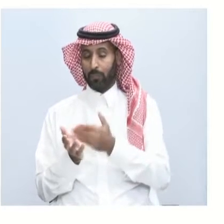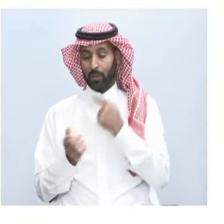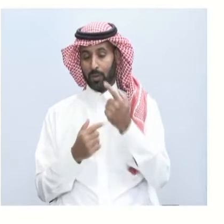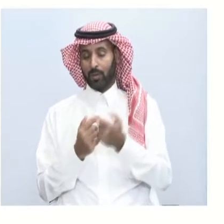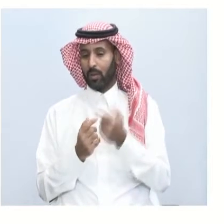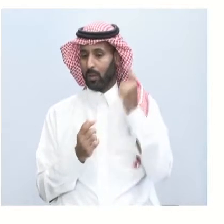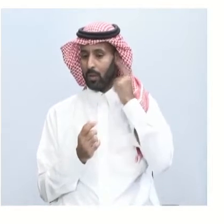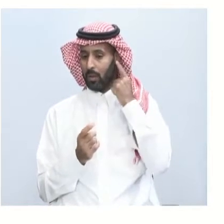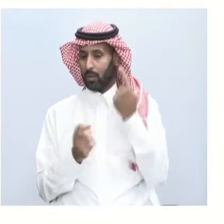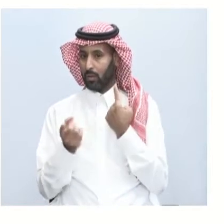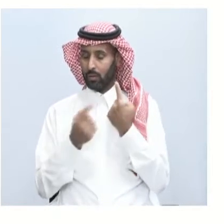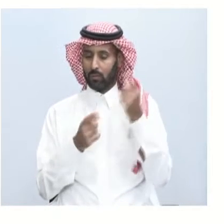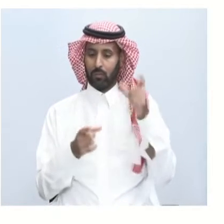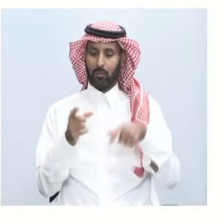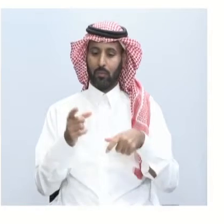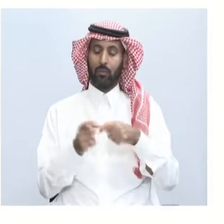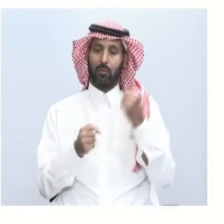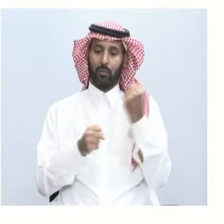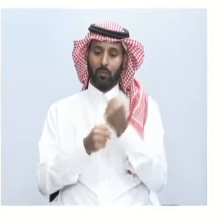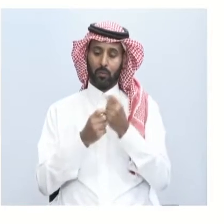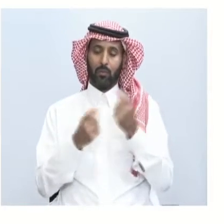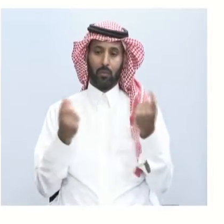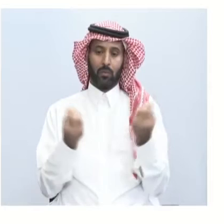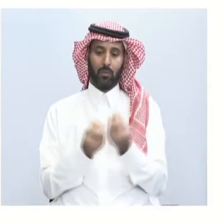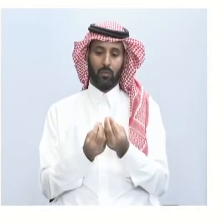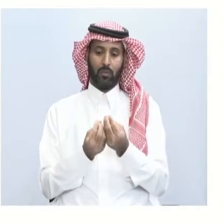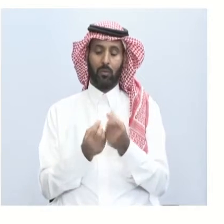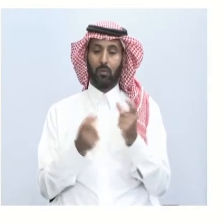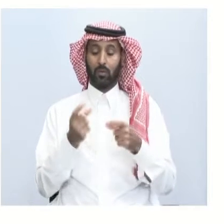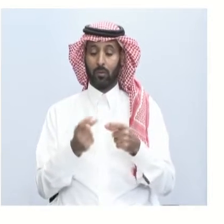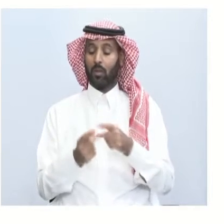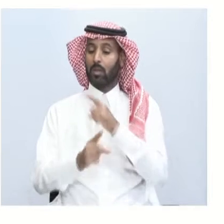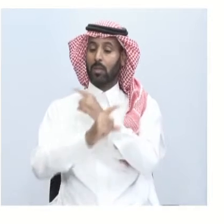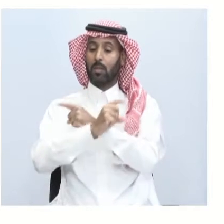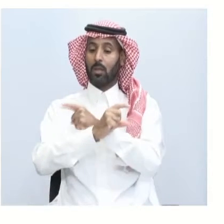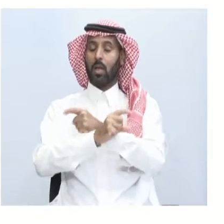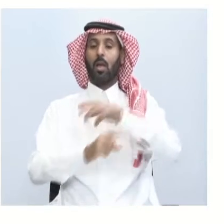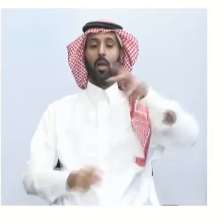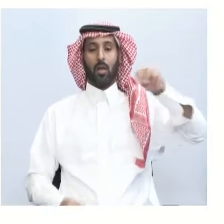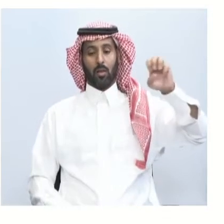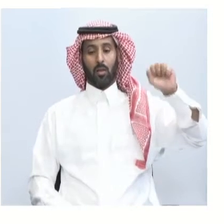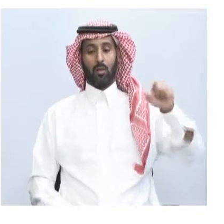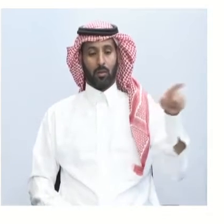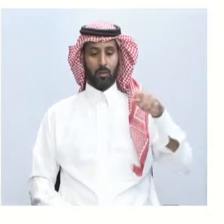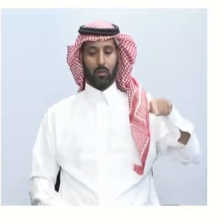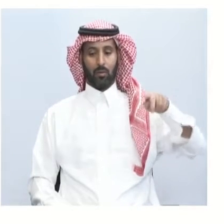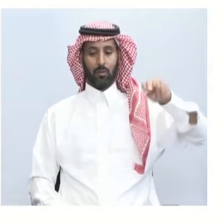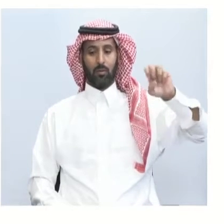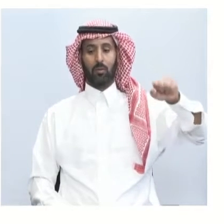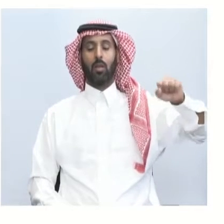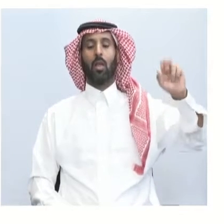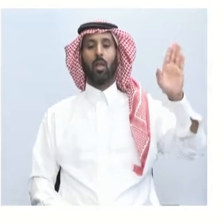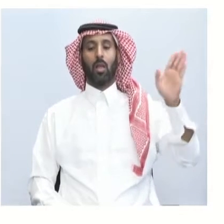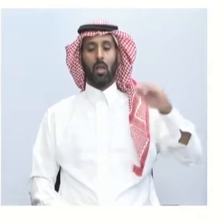cover listen and discuss and pair work. This lesson will be presented by me, teacher Mazen Harbi, and the sign language